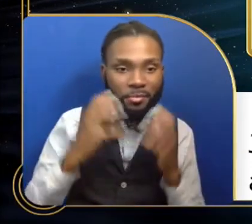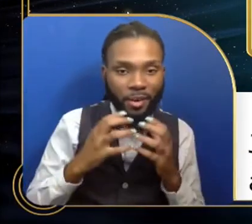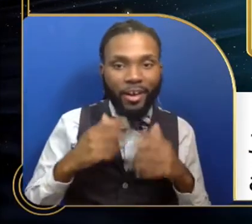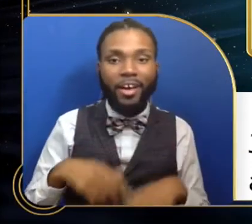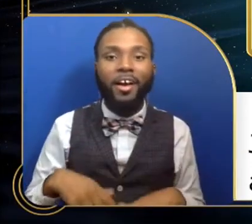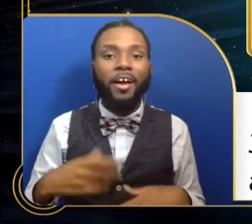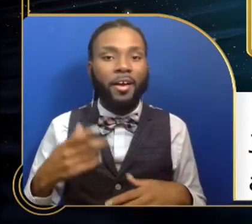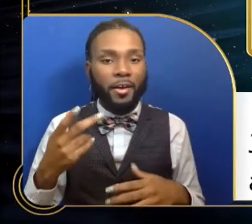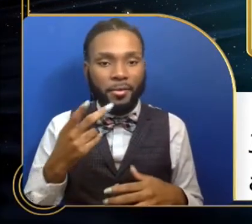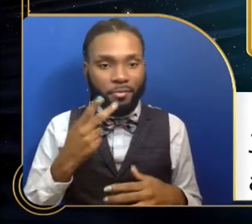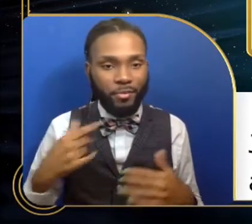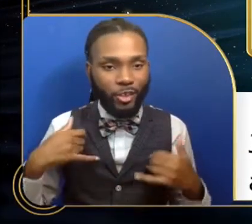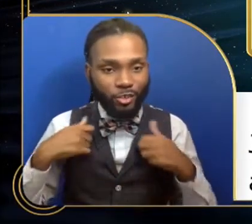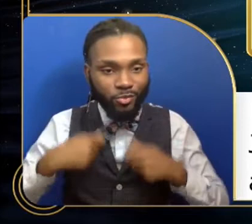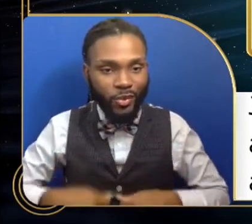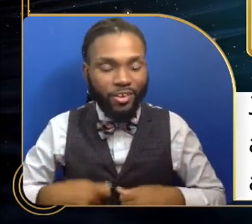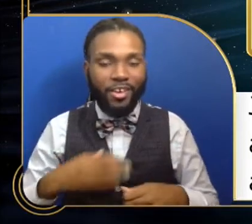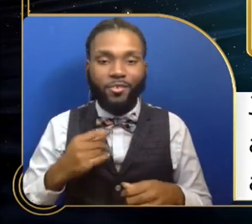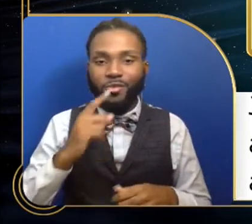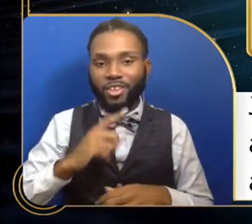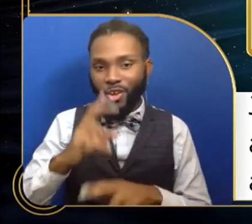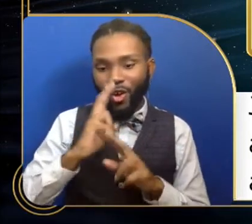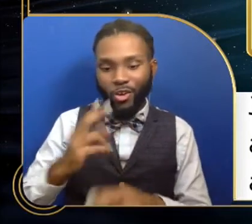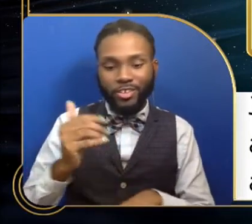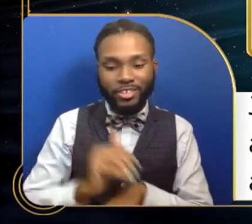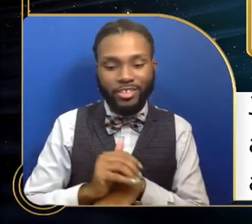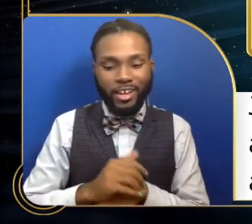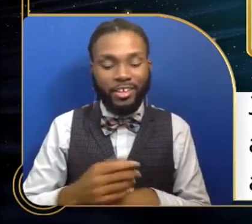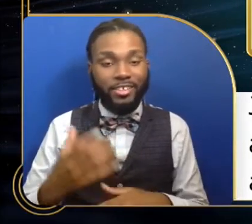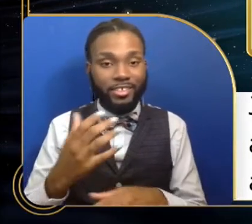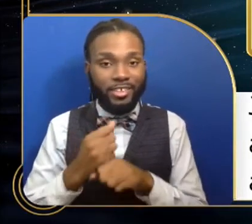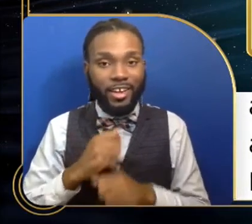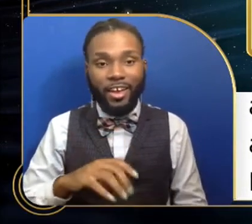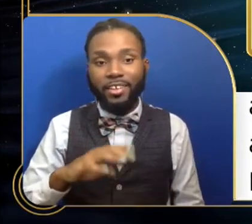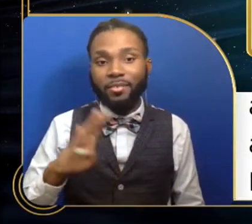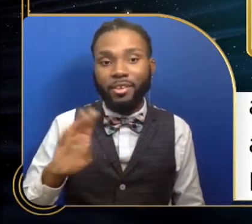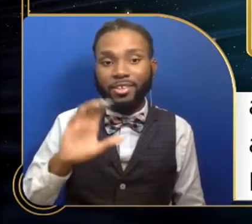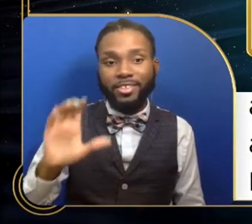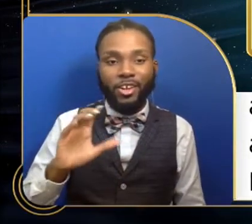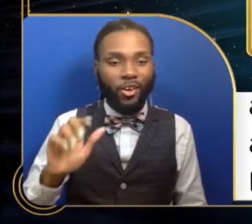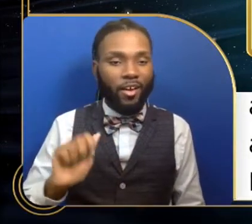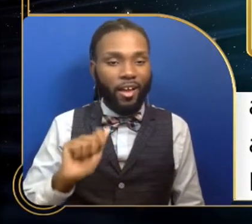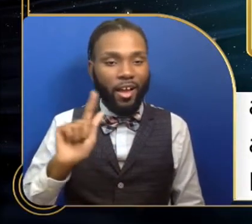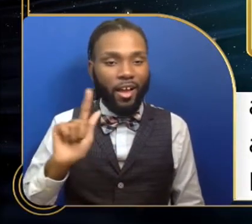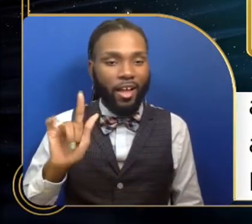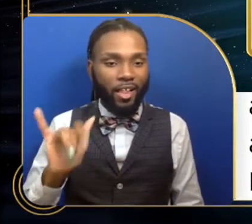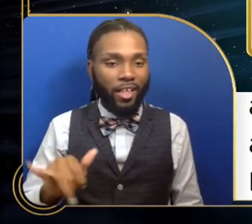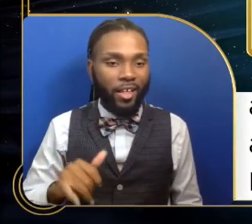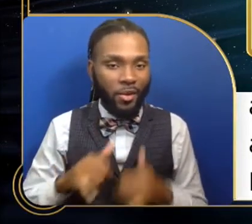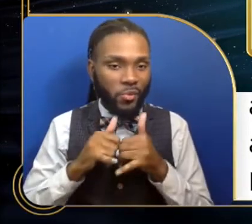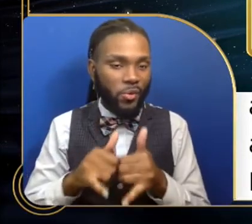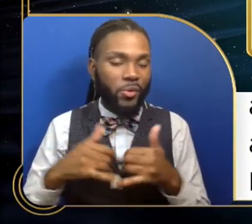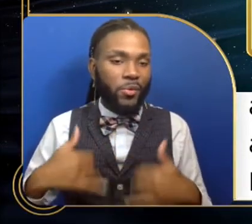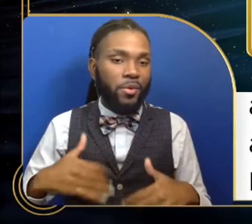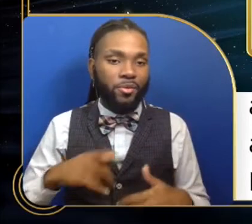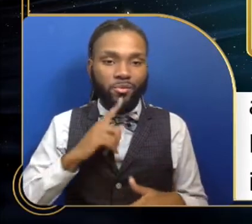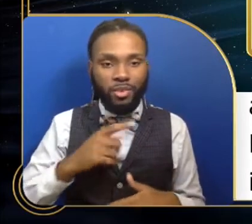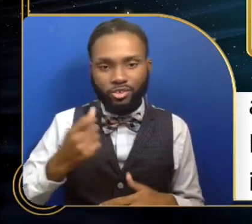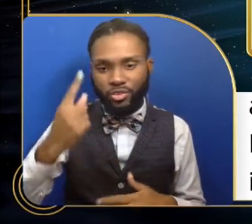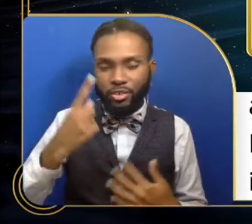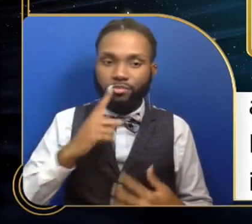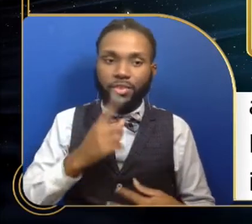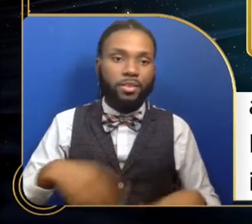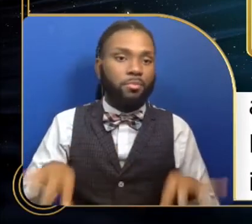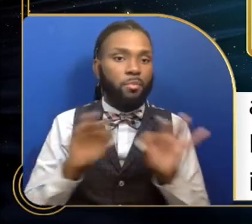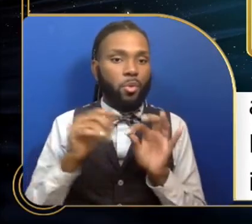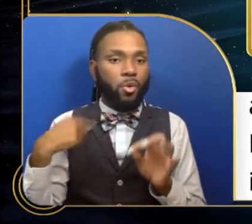I'm beyond honored tonight to receive the Bazelon Center's Ally Award. I understand how important it is for us to be allies in our